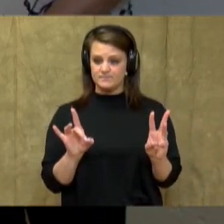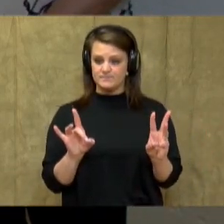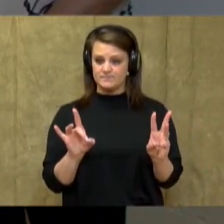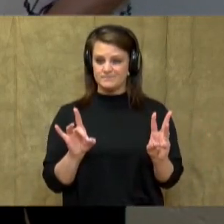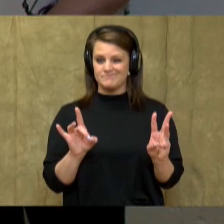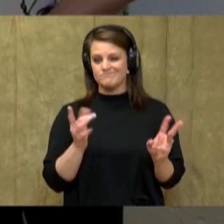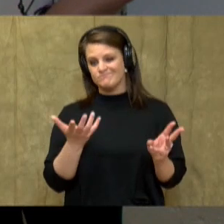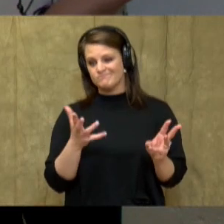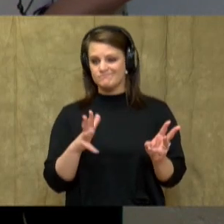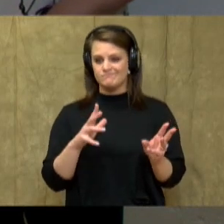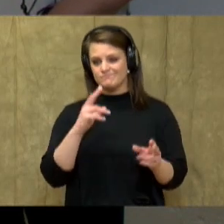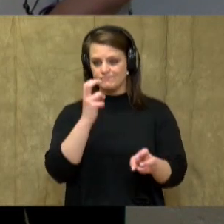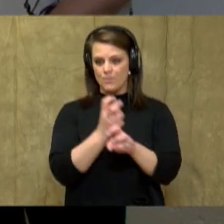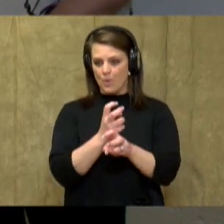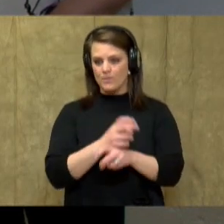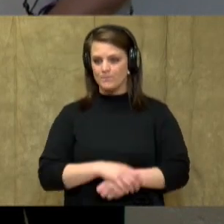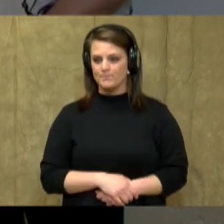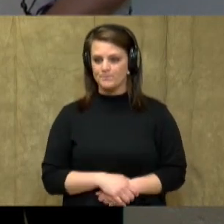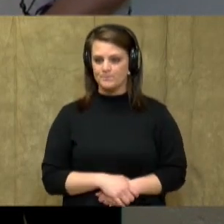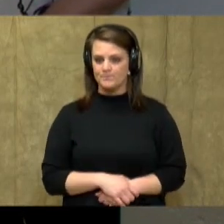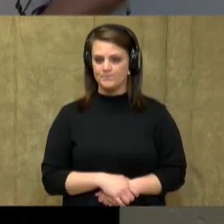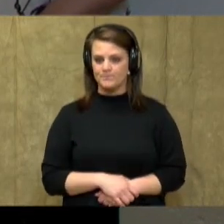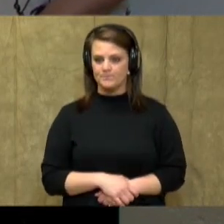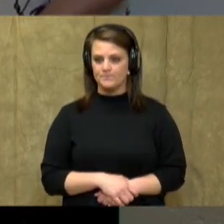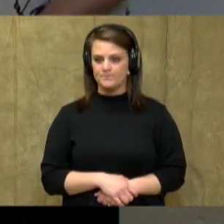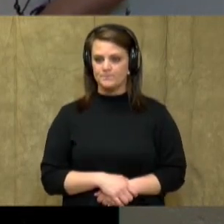That could be hard, that could be tough.